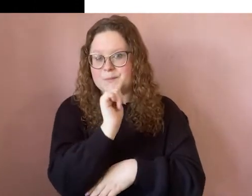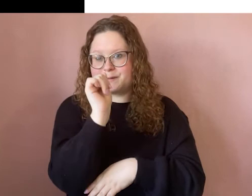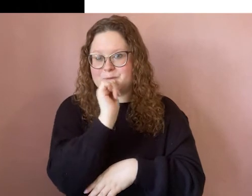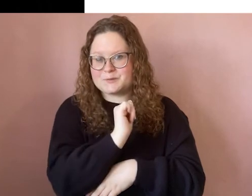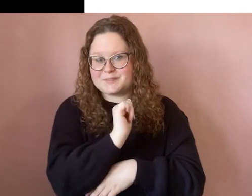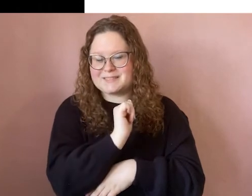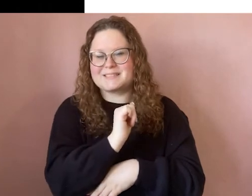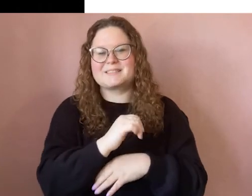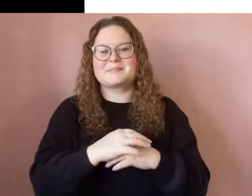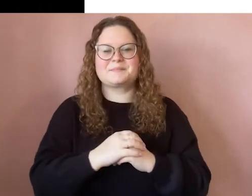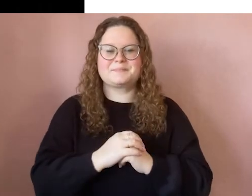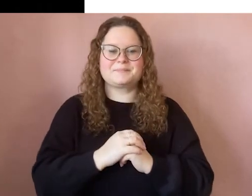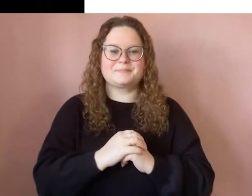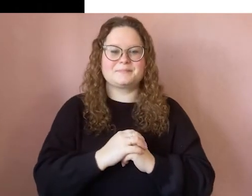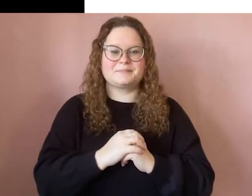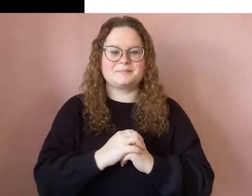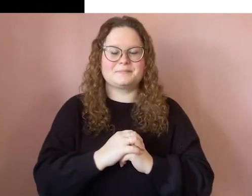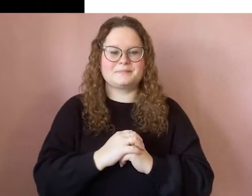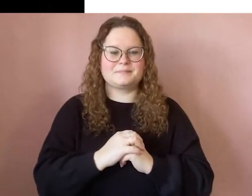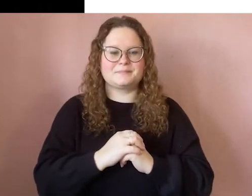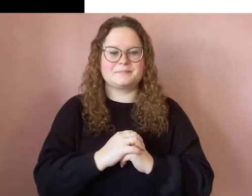both economically, socially,